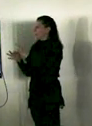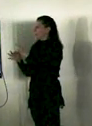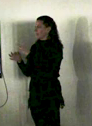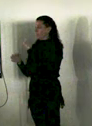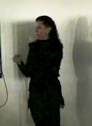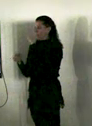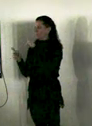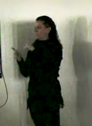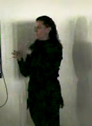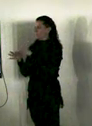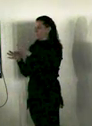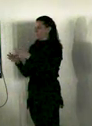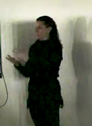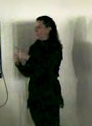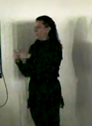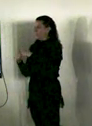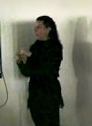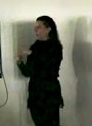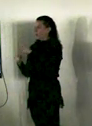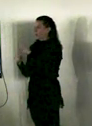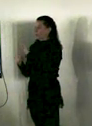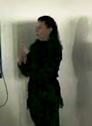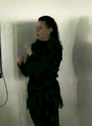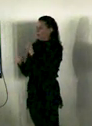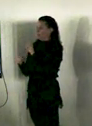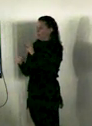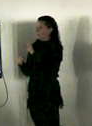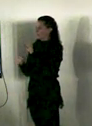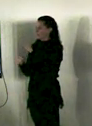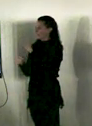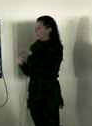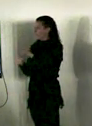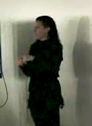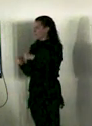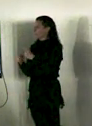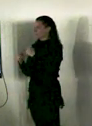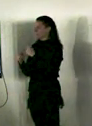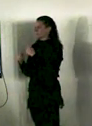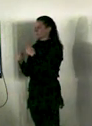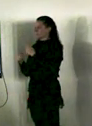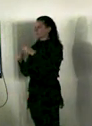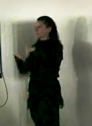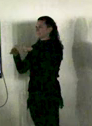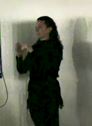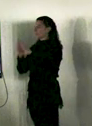kill Activision and inside, like, we have to figure out why this is. And that's the only thing to do is